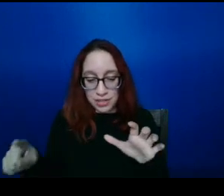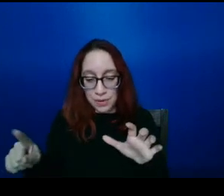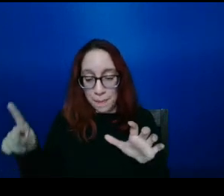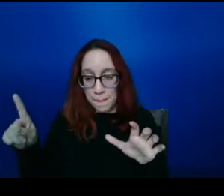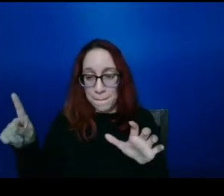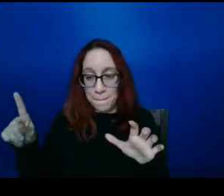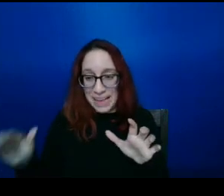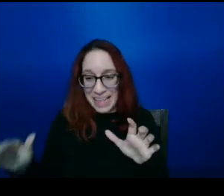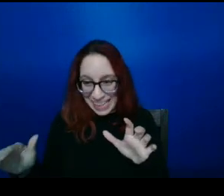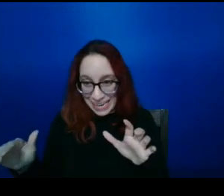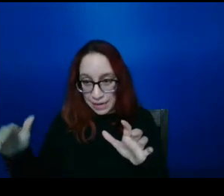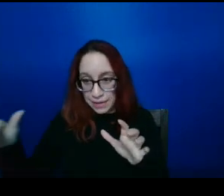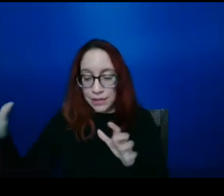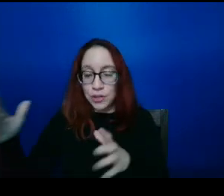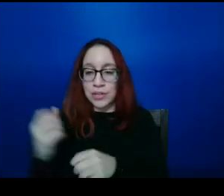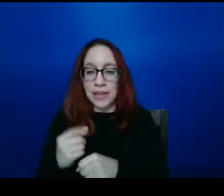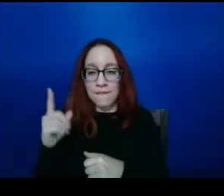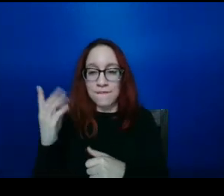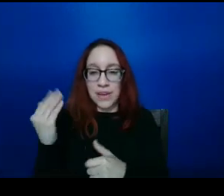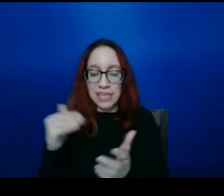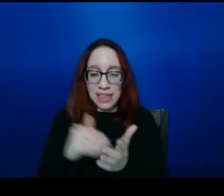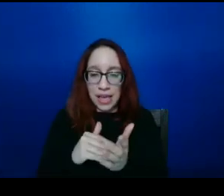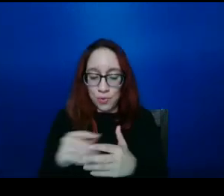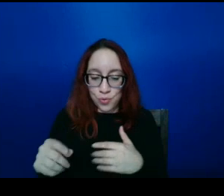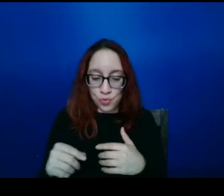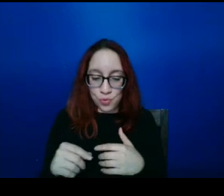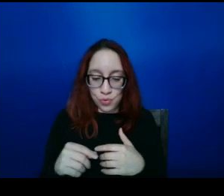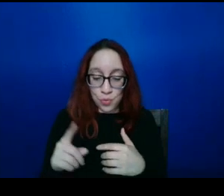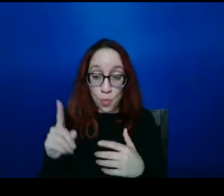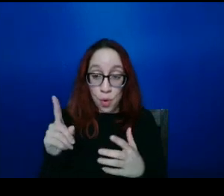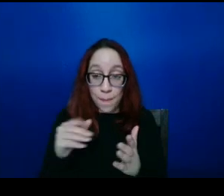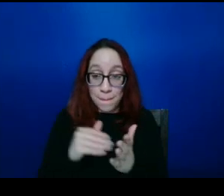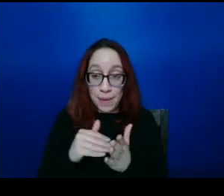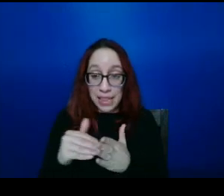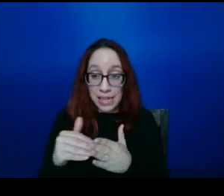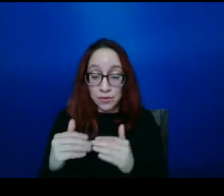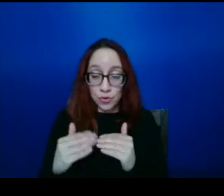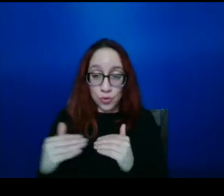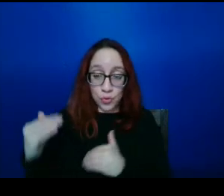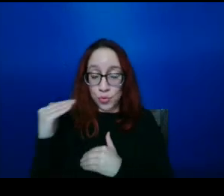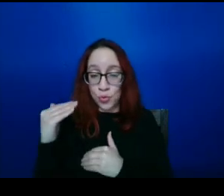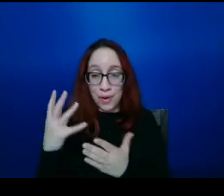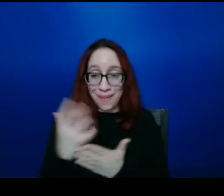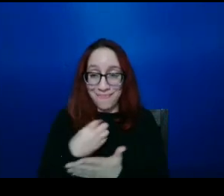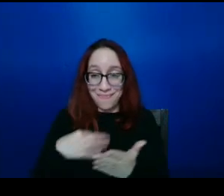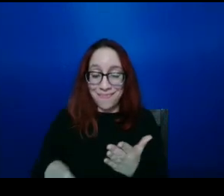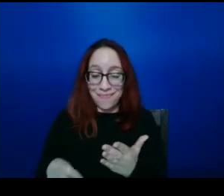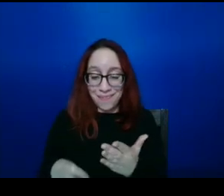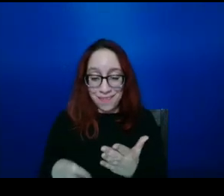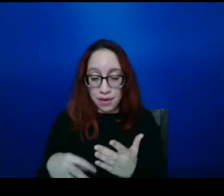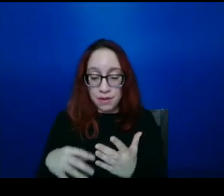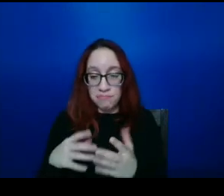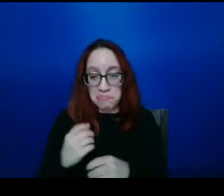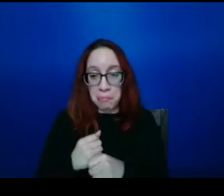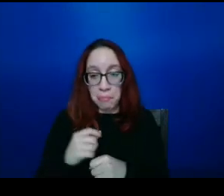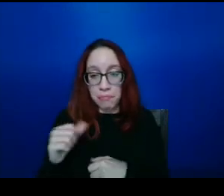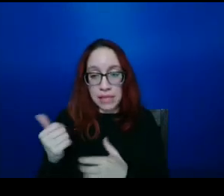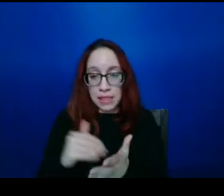under $1 million, you'd be eligible for $15,000. And then if you make over $1 million, $10,000 in your gross revenue, you'd be eligible